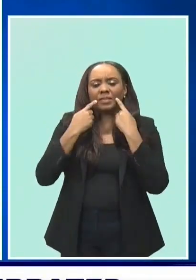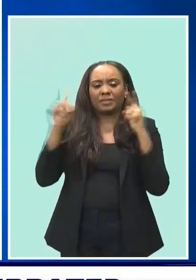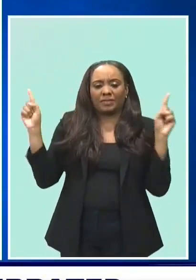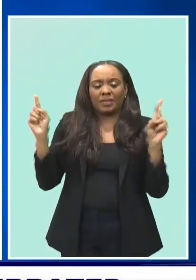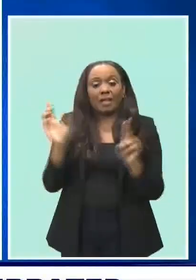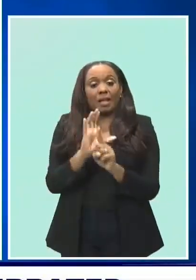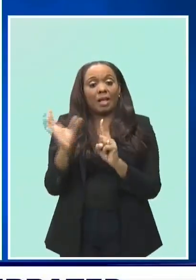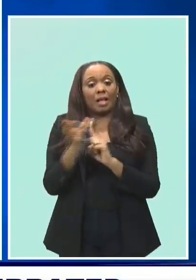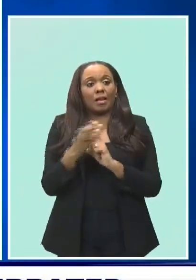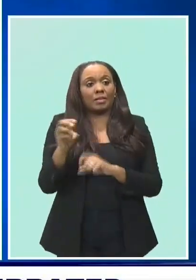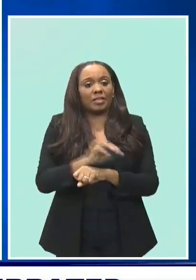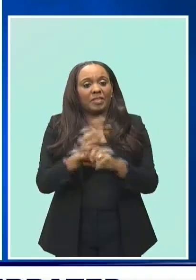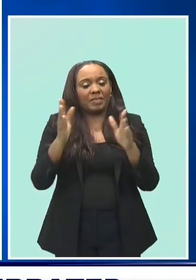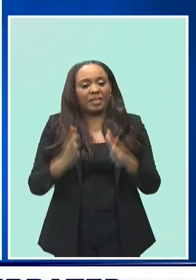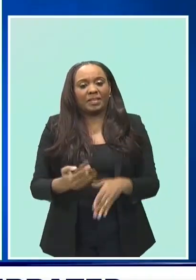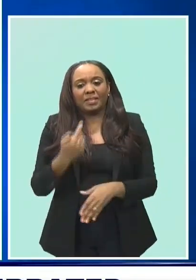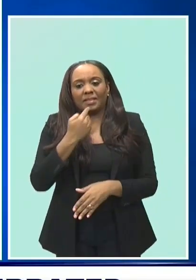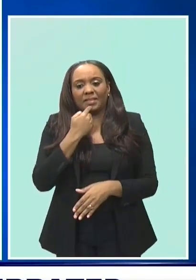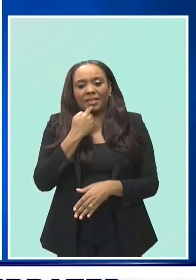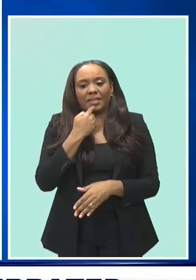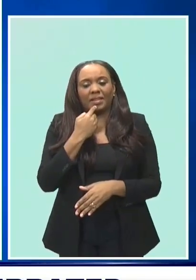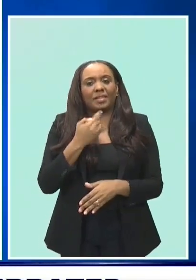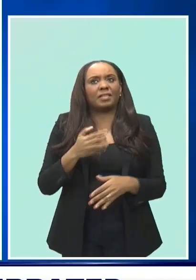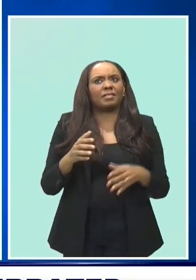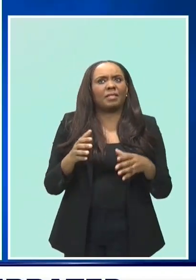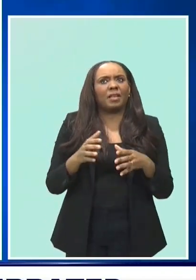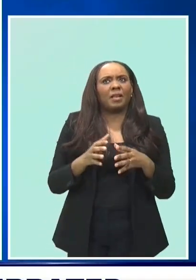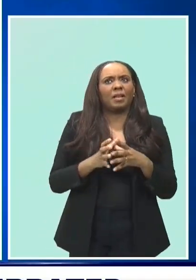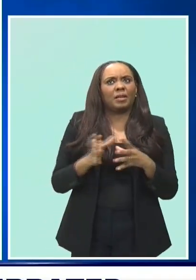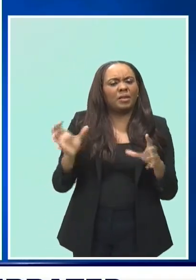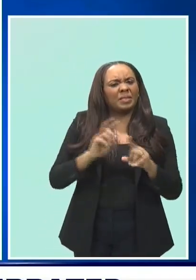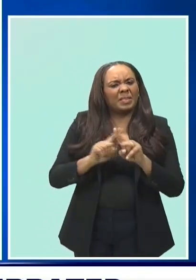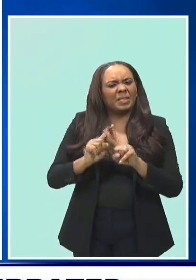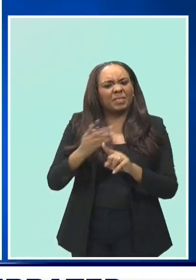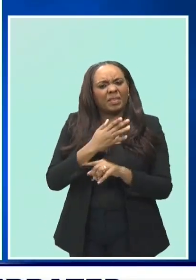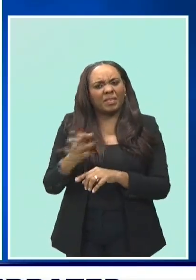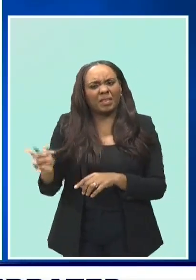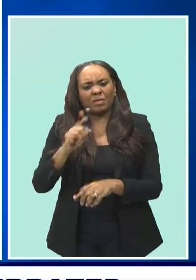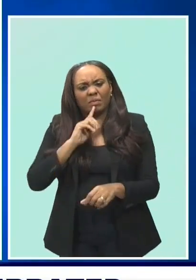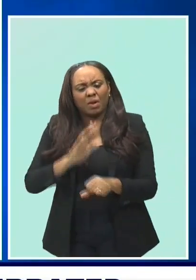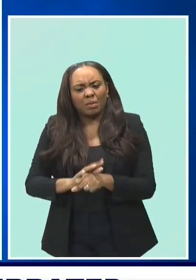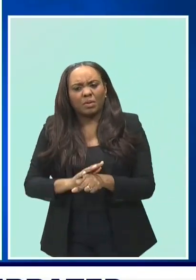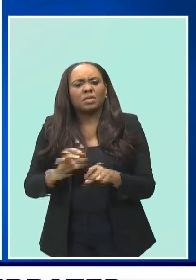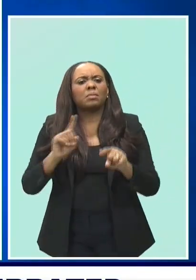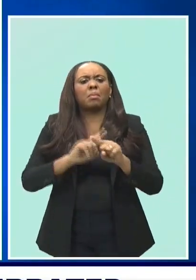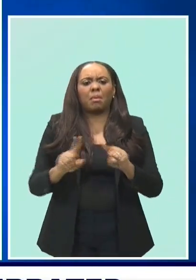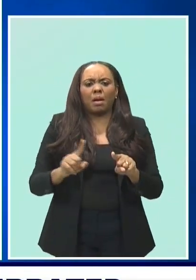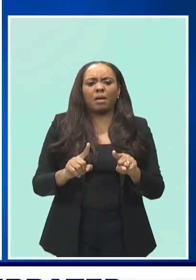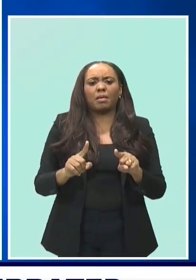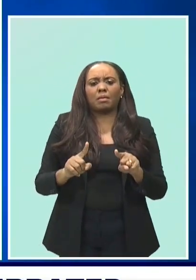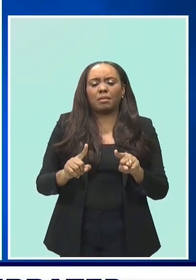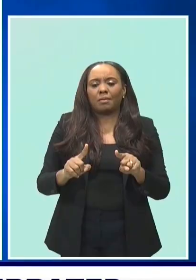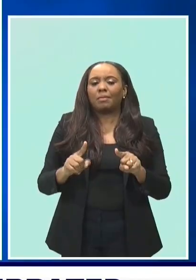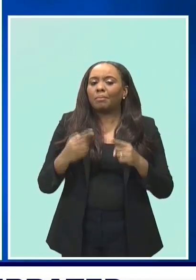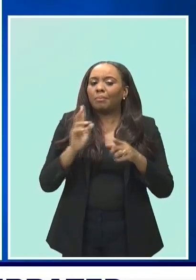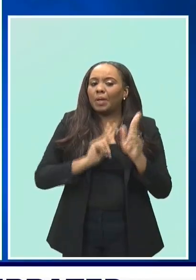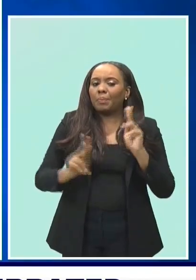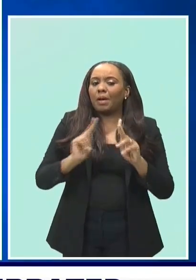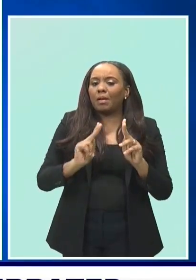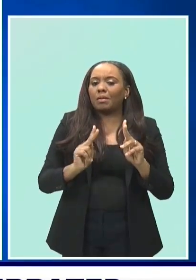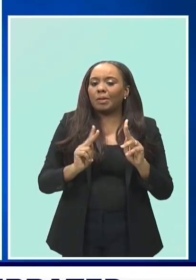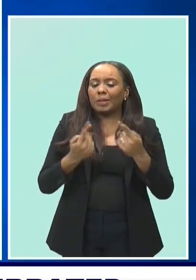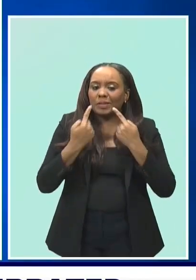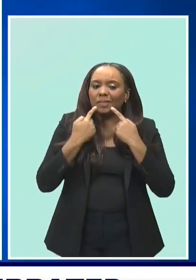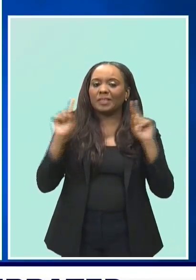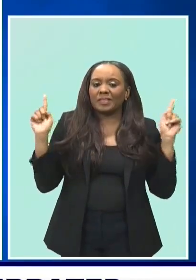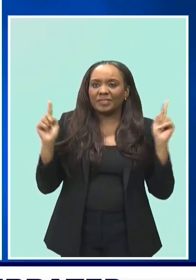Culture Minister John King says commitments made will follow through. Minister King says being Crop Over Correct calls for a general acceptance of ownership